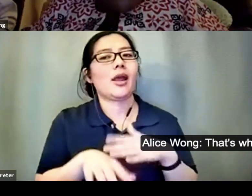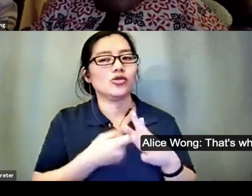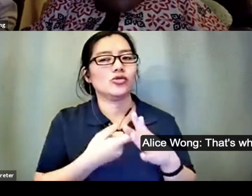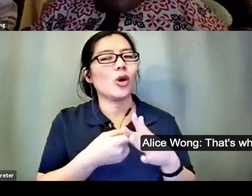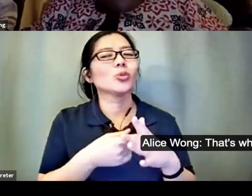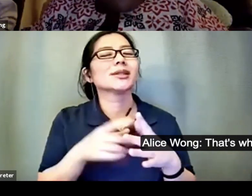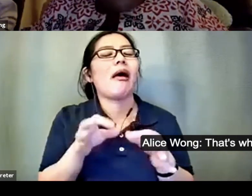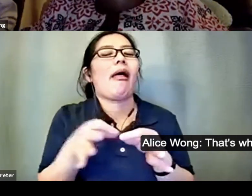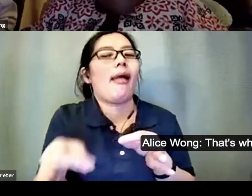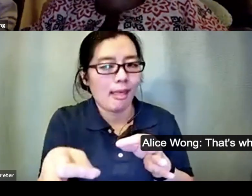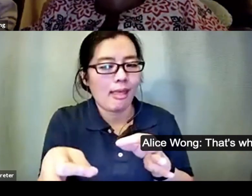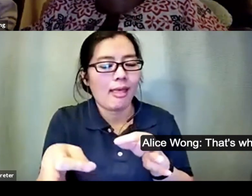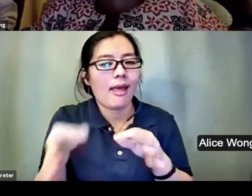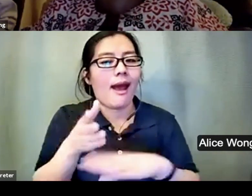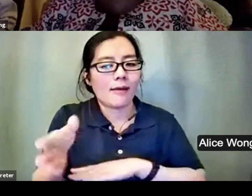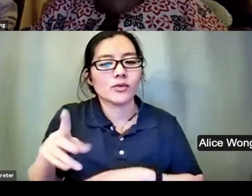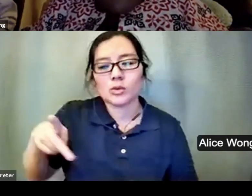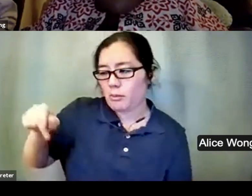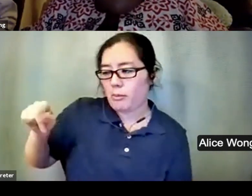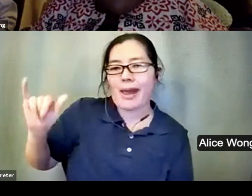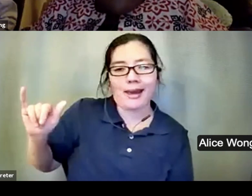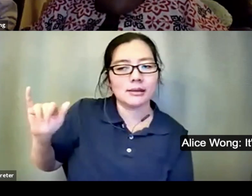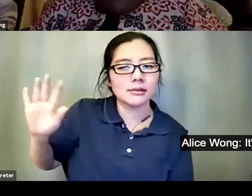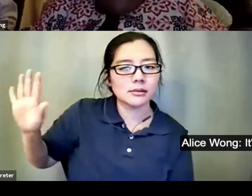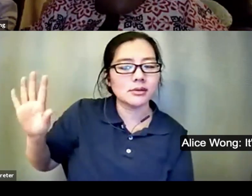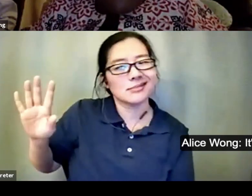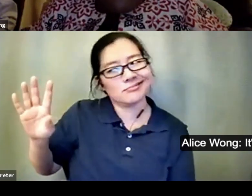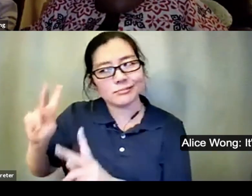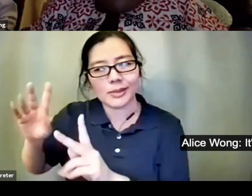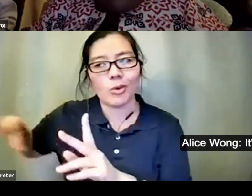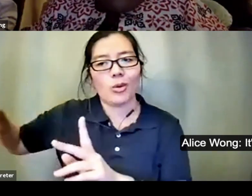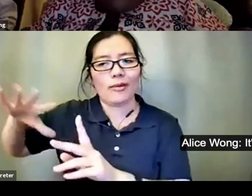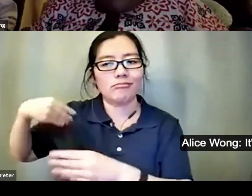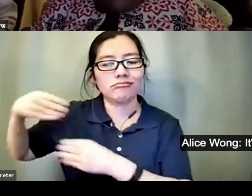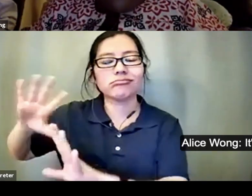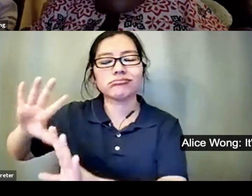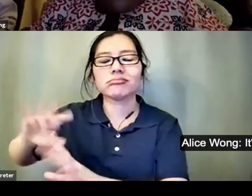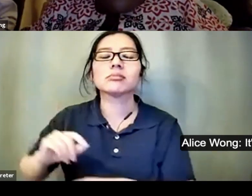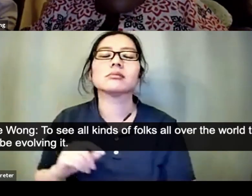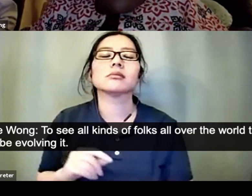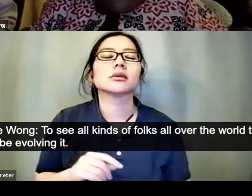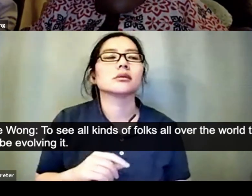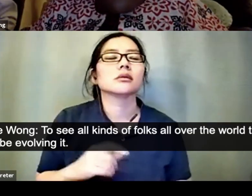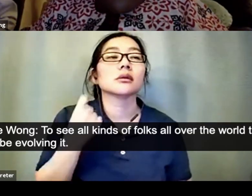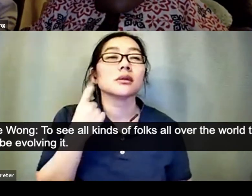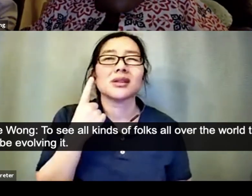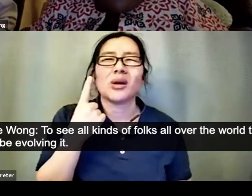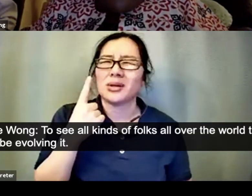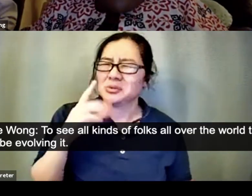that's where I'm speaking from. I do think it's very exciting to see all kinds of folks all over the